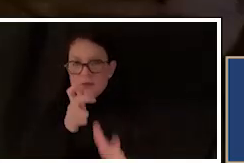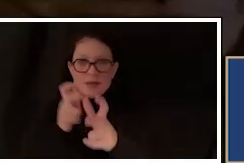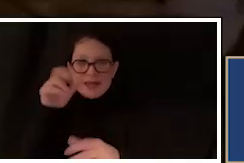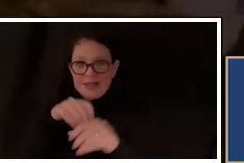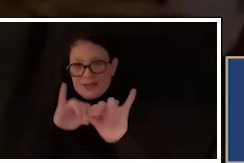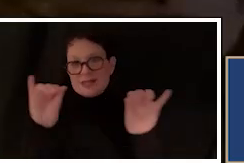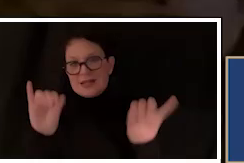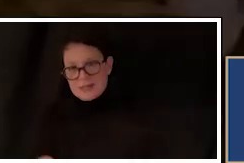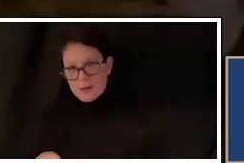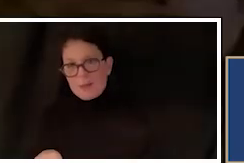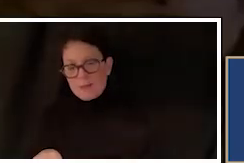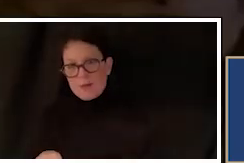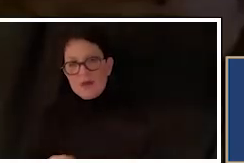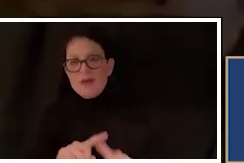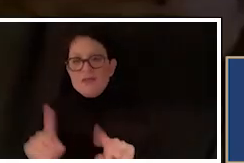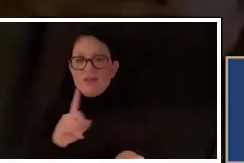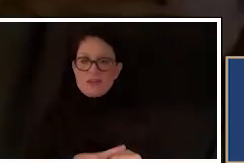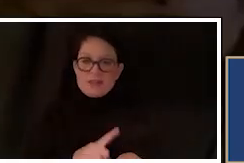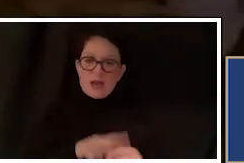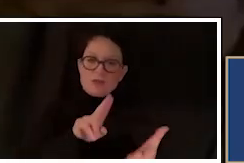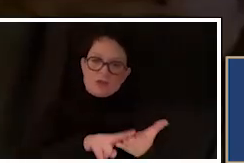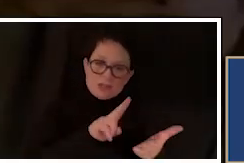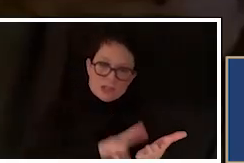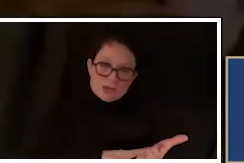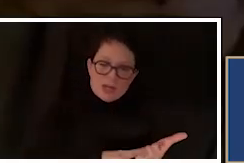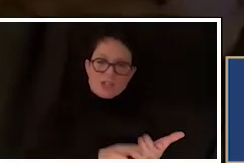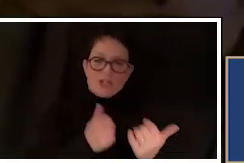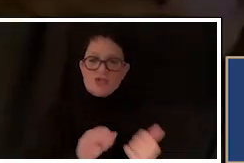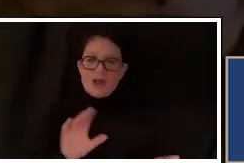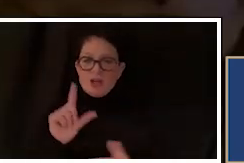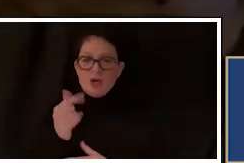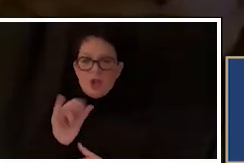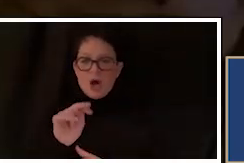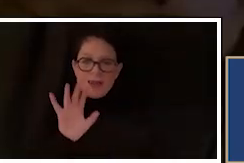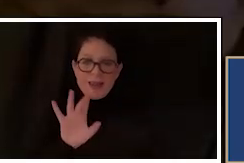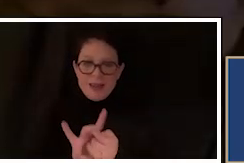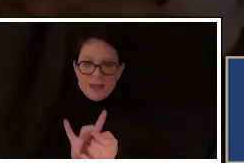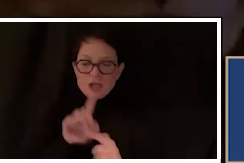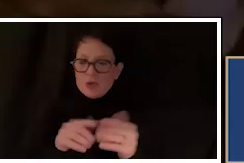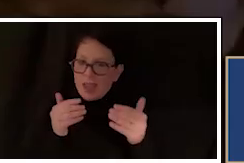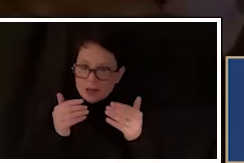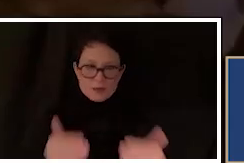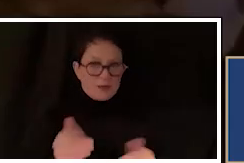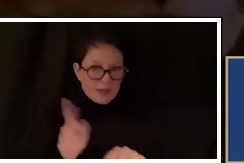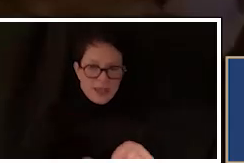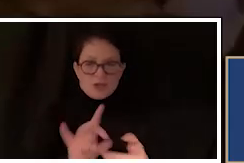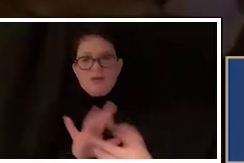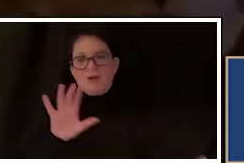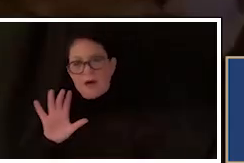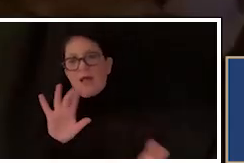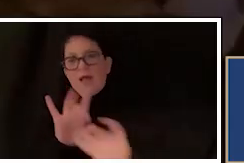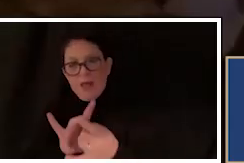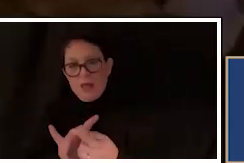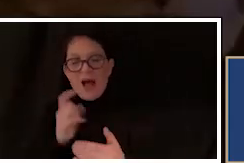so there's certain points of the registration and trying to log in where it doesn't let you go further. I